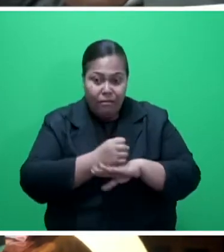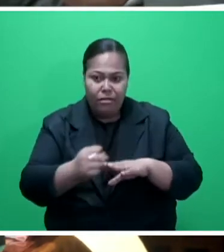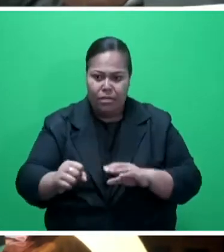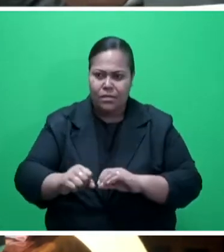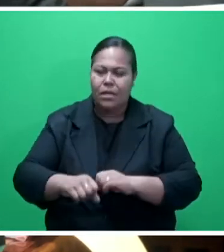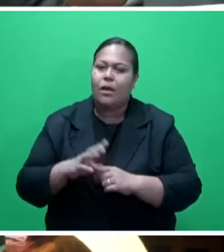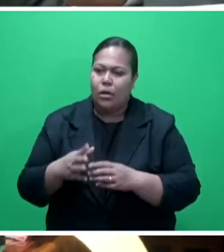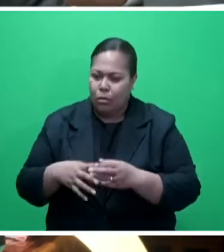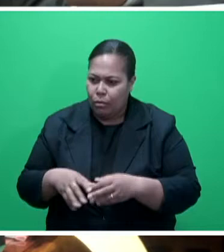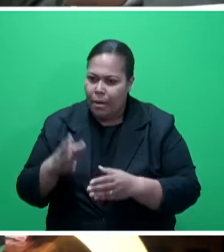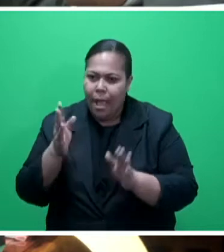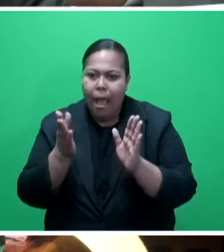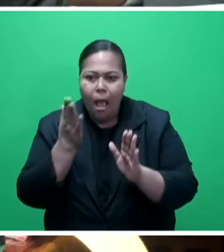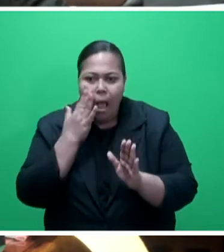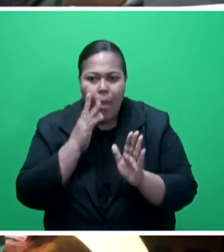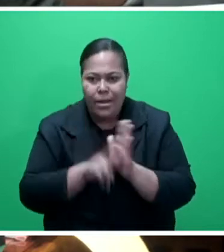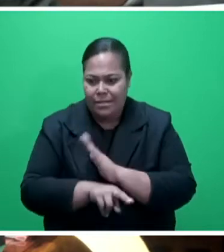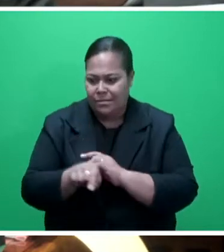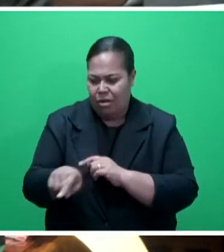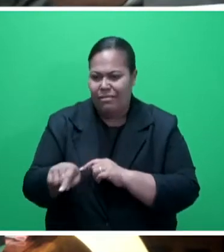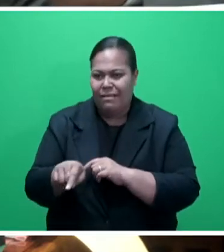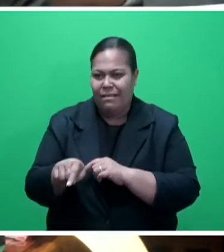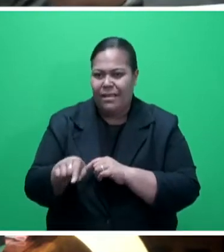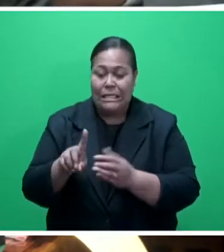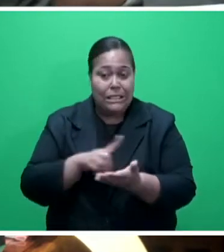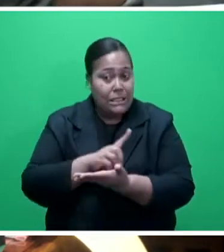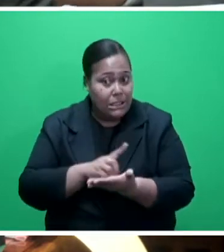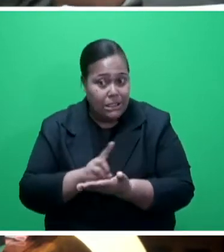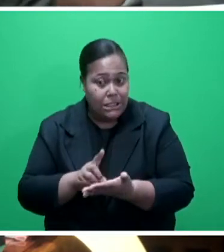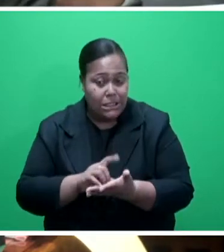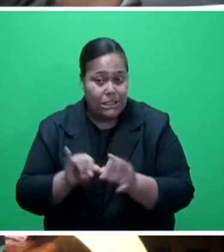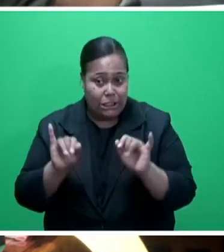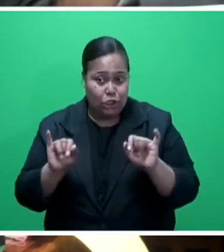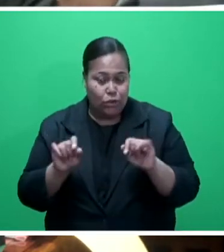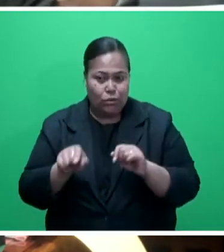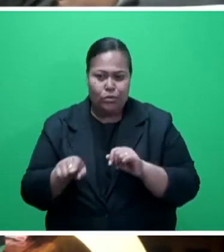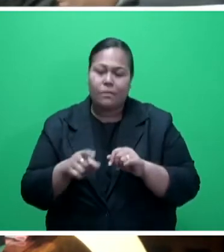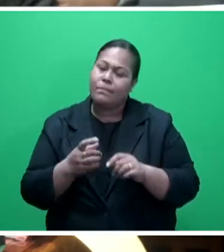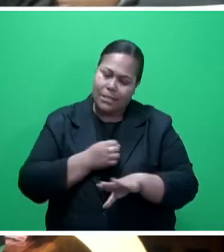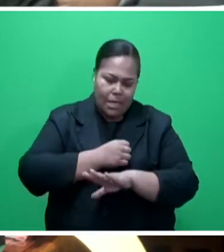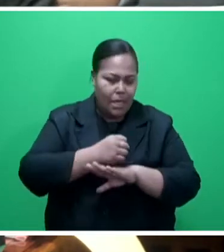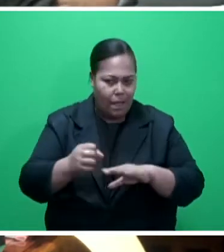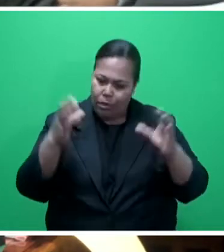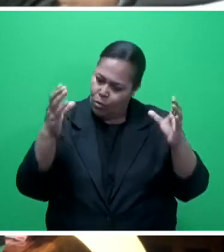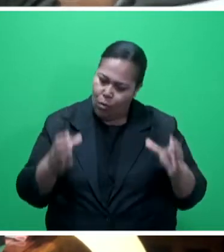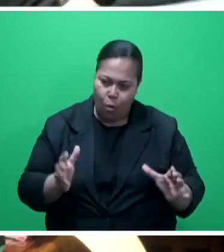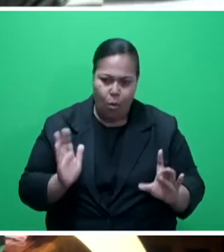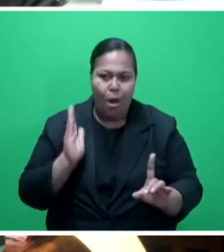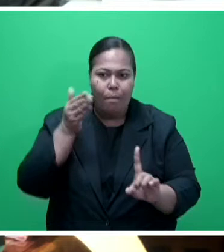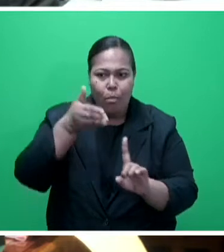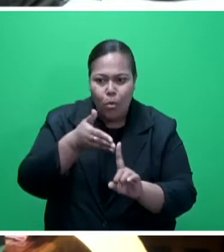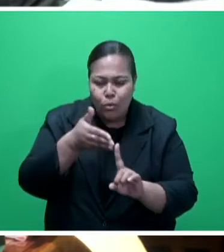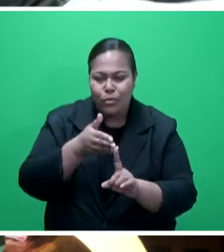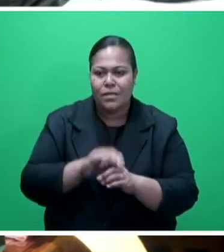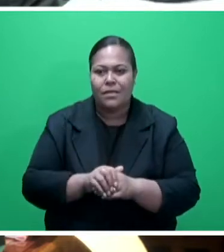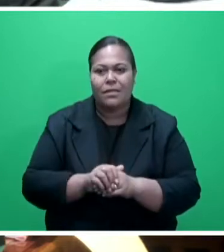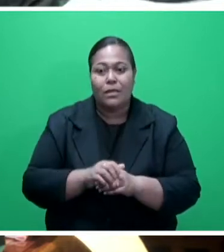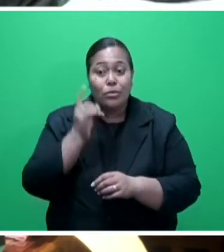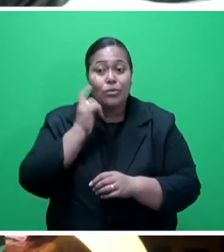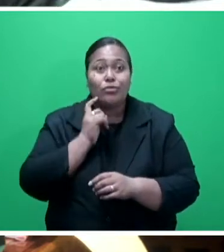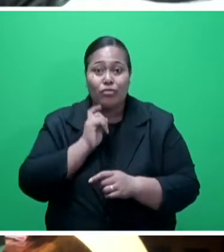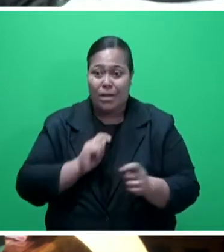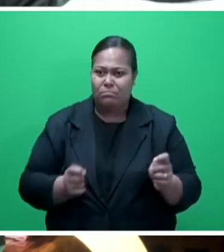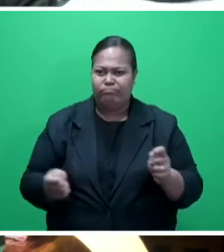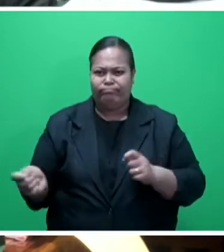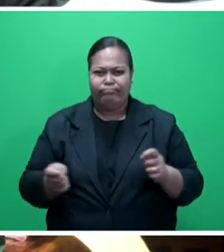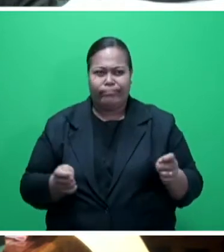effort to reduce disease incidents and casualties. This was a whole-of-government approach, Mr. Speaker, sir, with the mobilization of